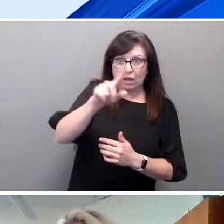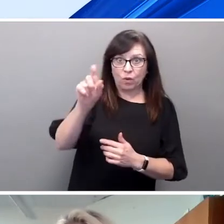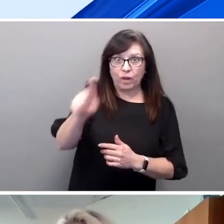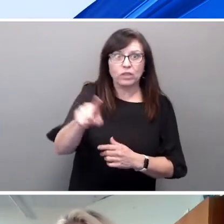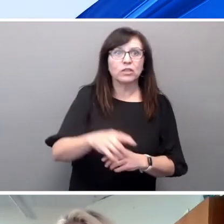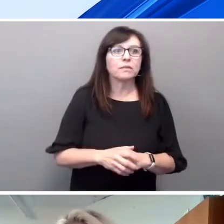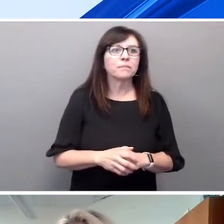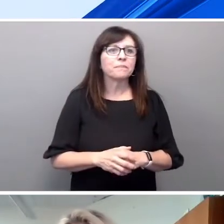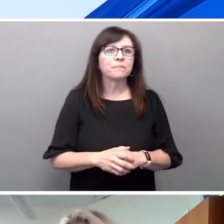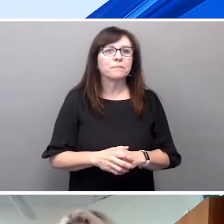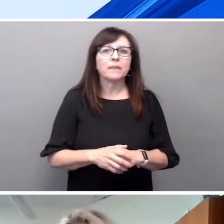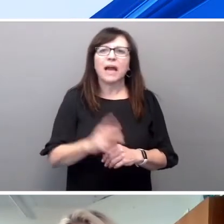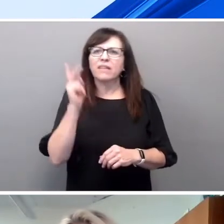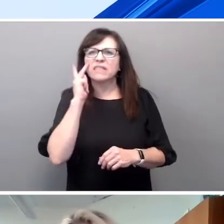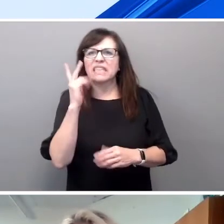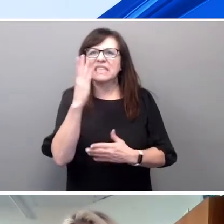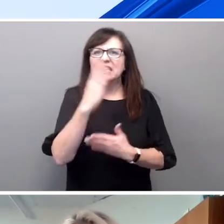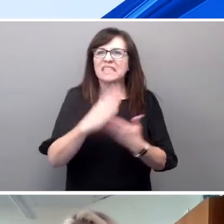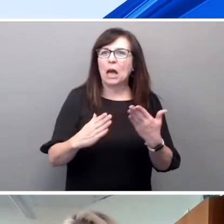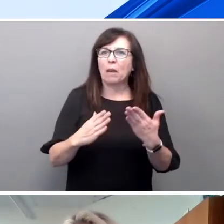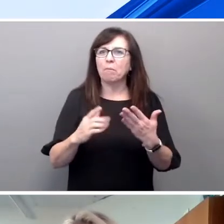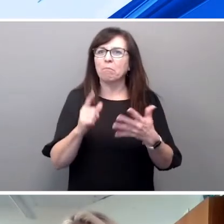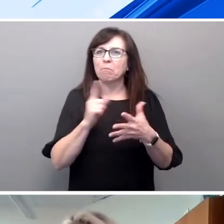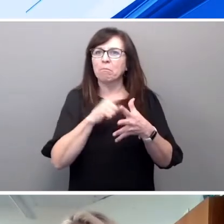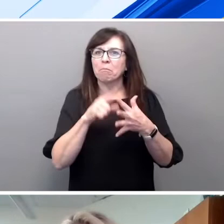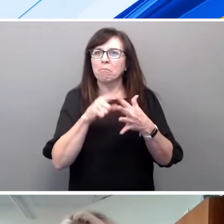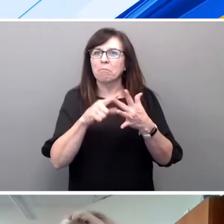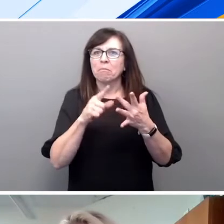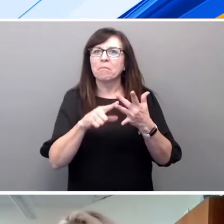And I'm seeing some already rising, so I'll